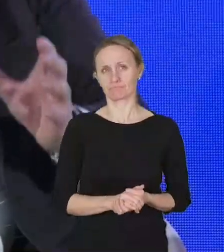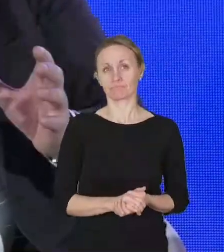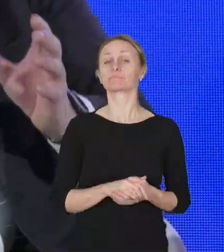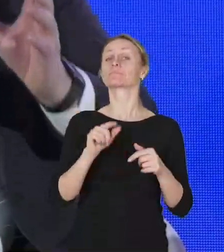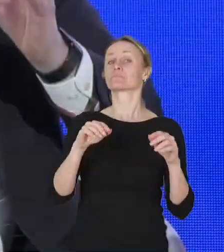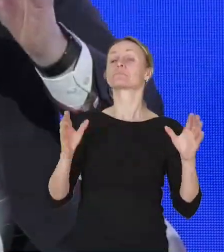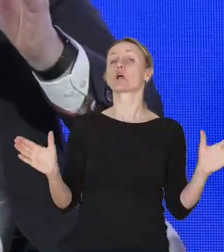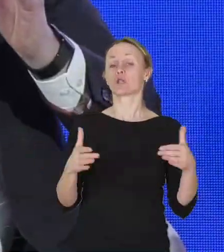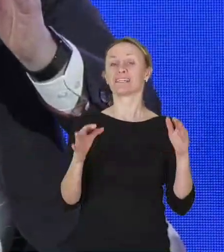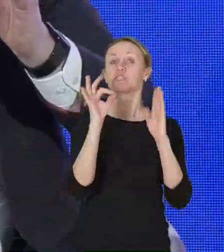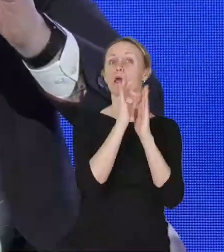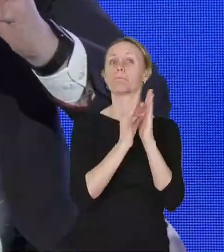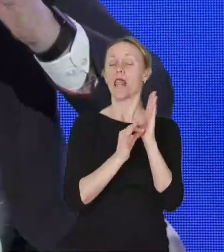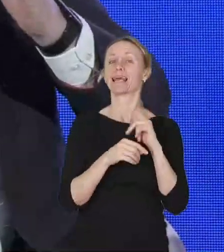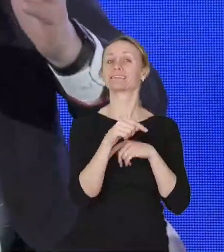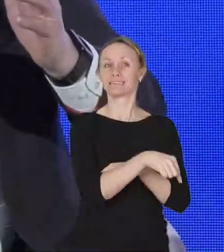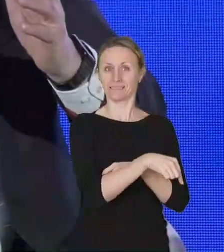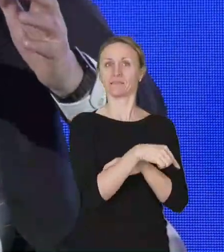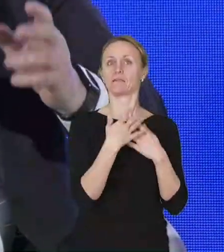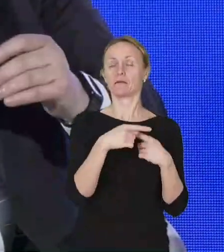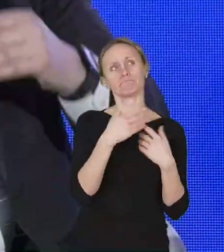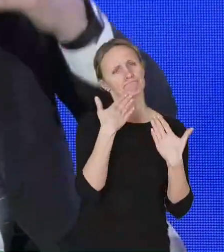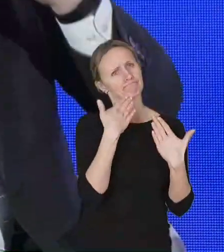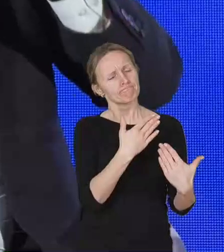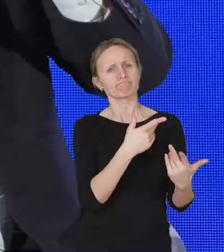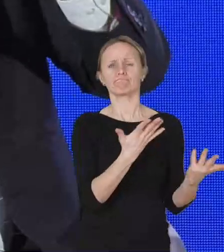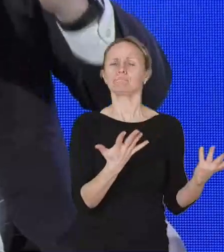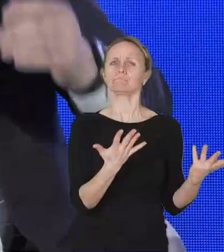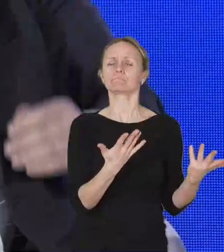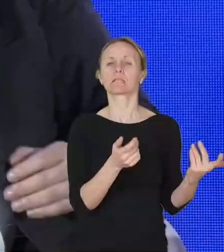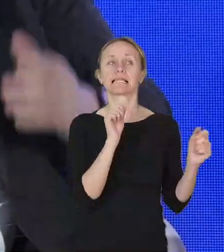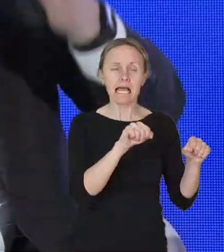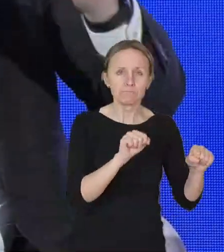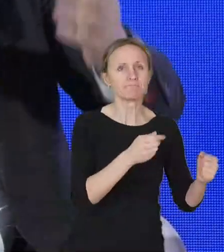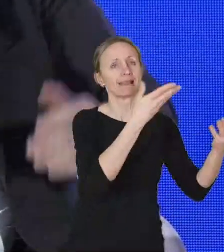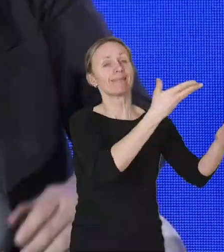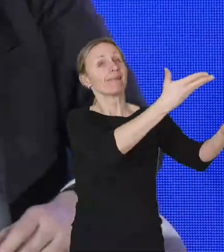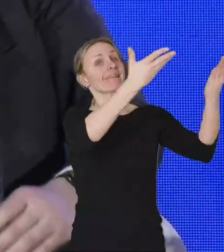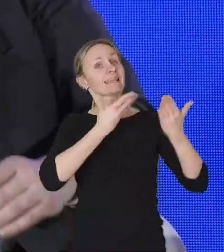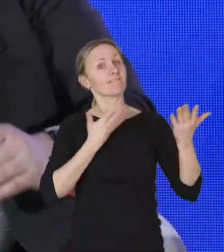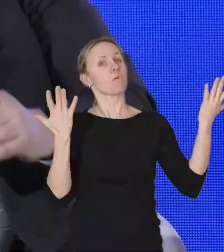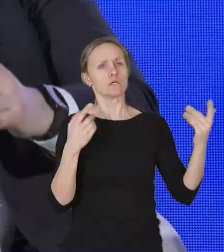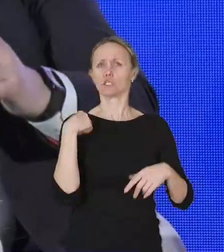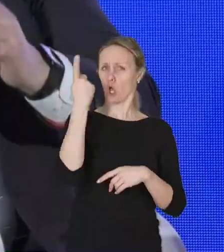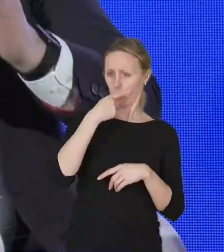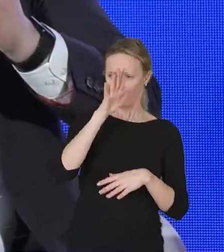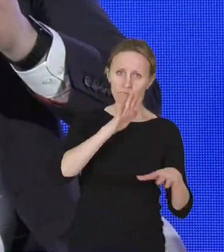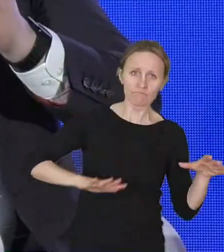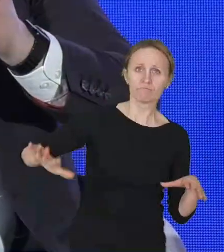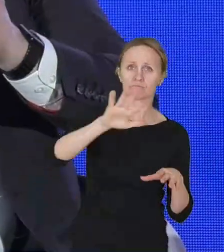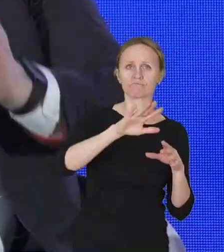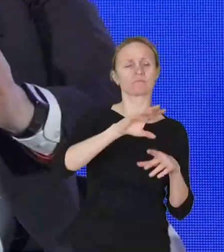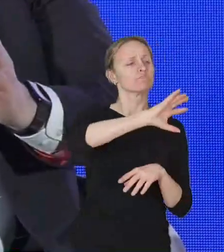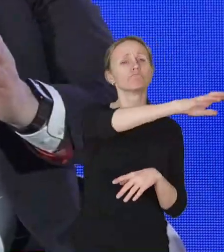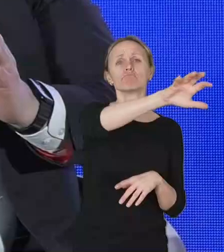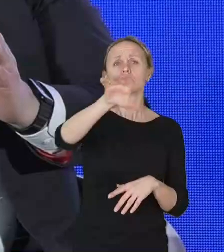and plan and have a strategy where they want to be in 10 years' time.